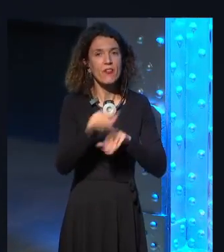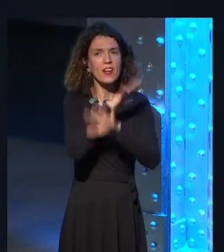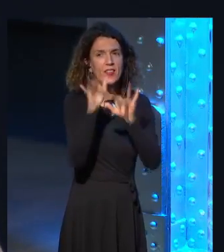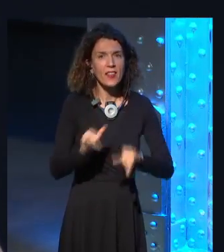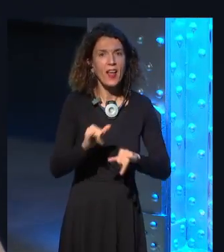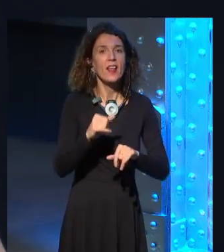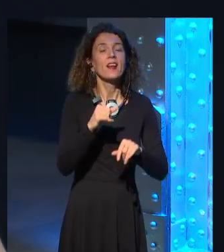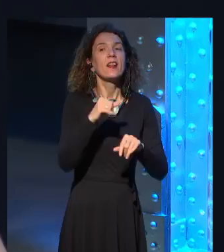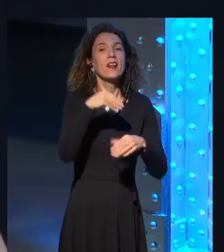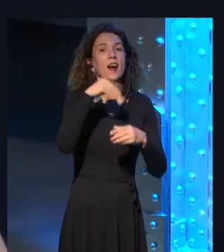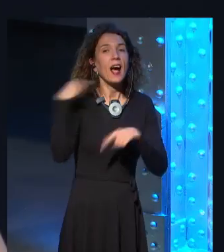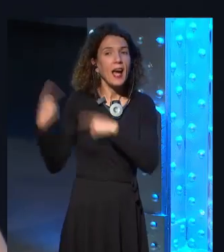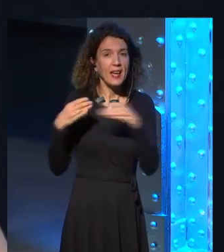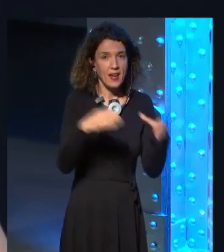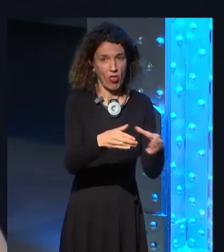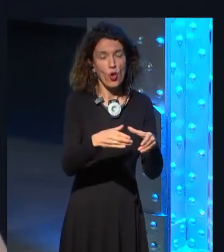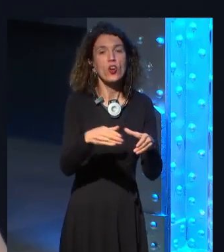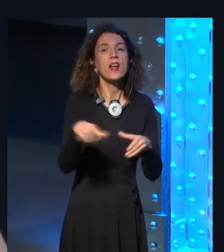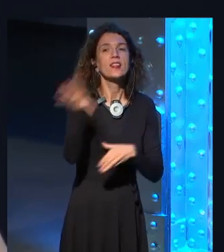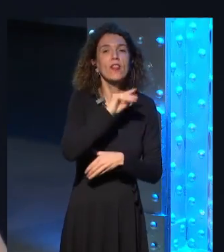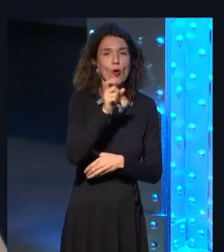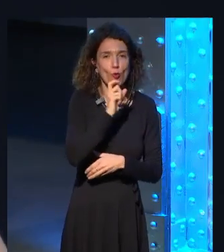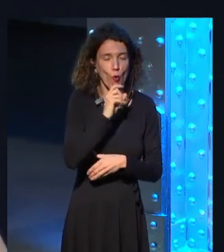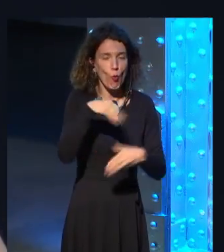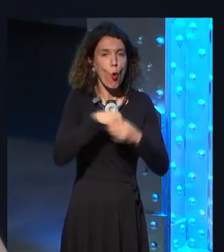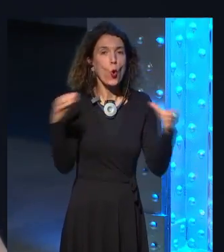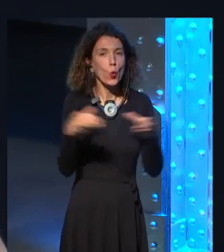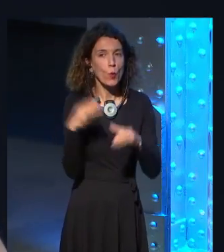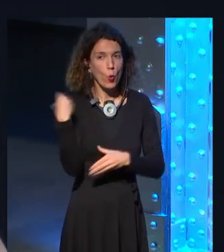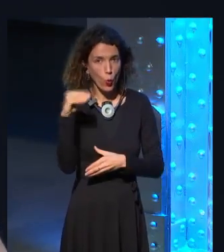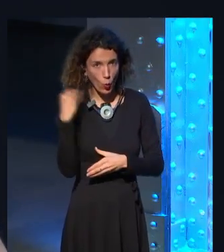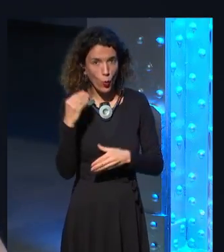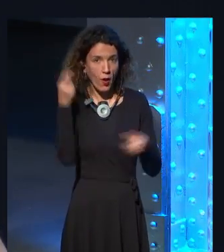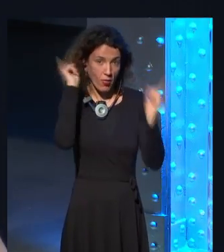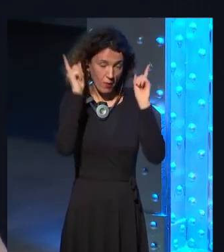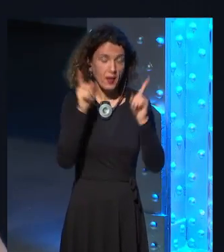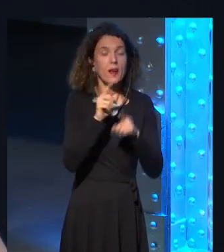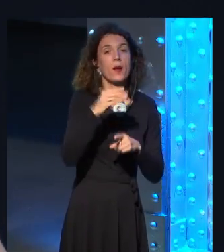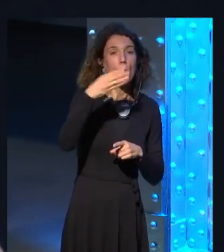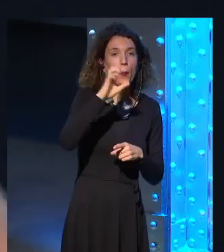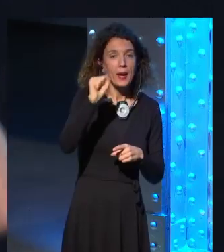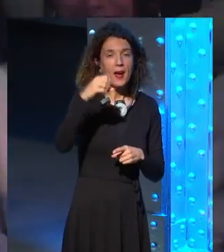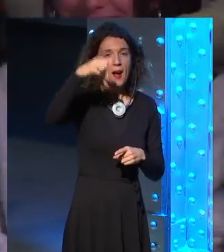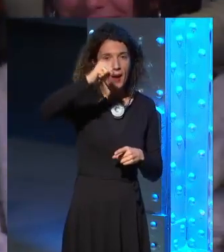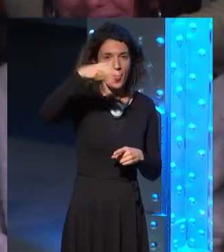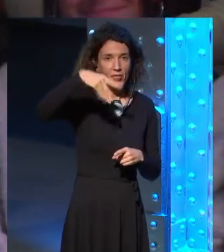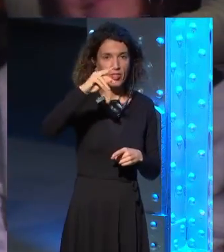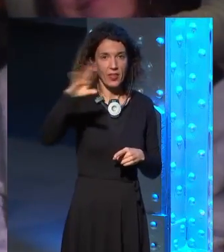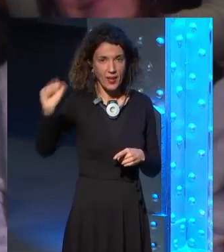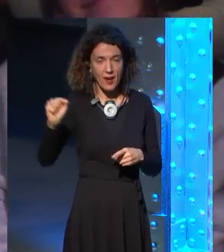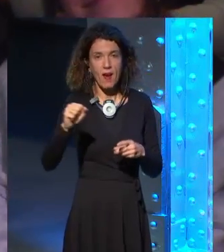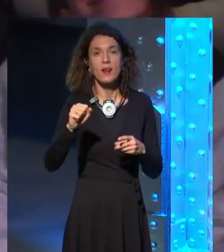help us today to understand what happiness is like in different generations. We have our Martianas,